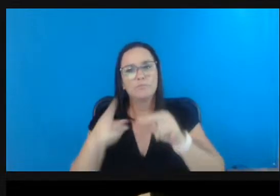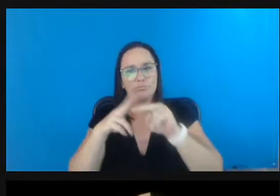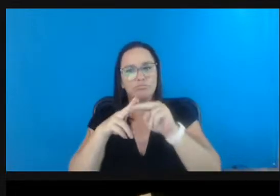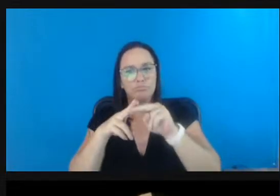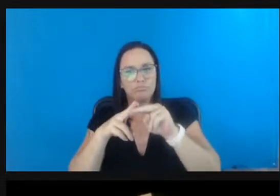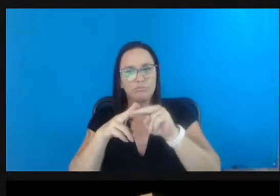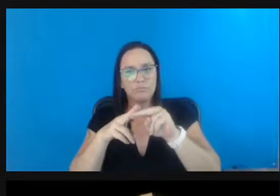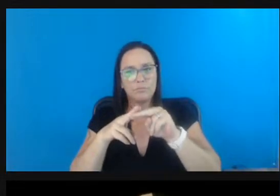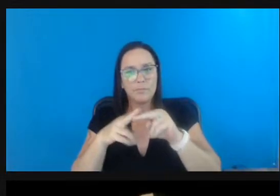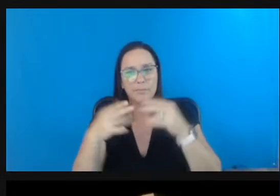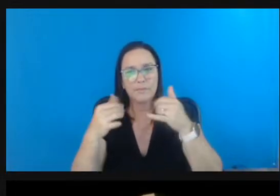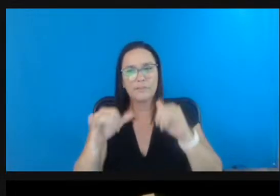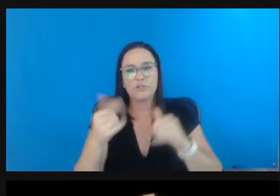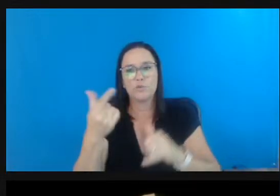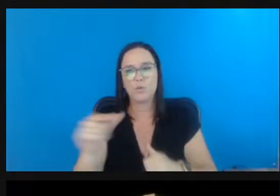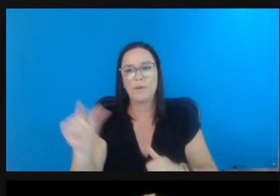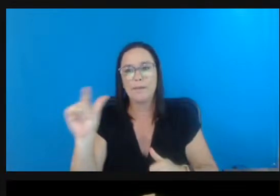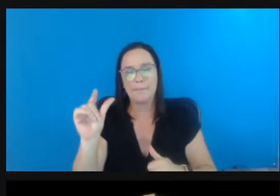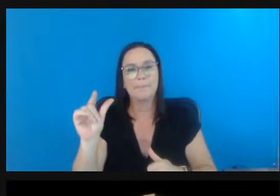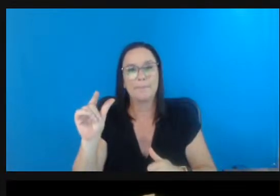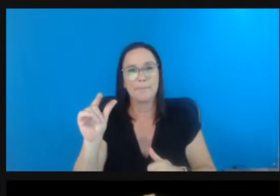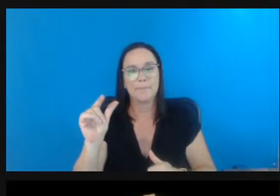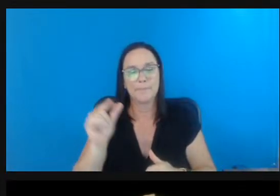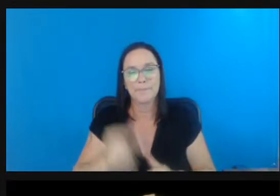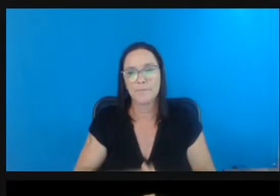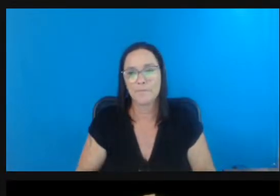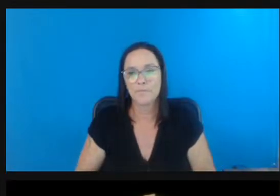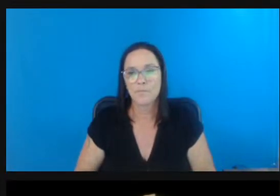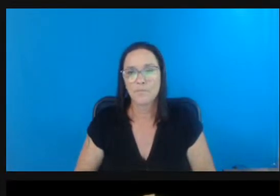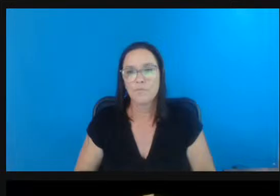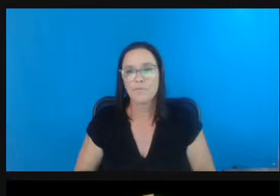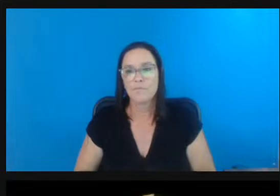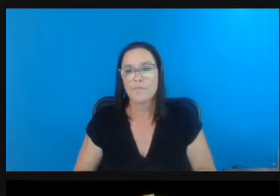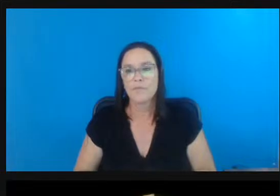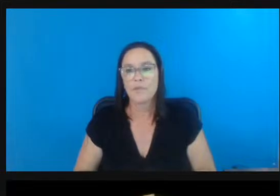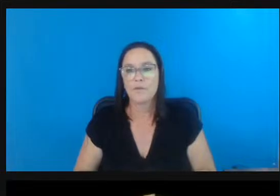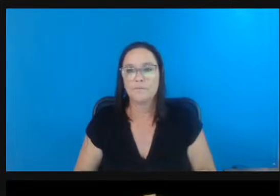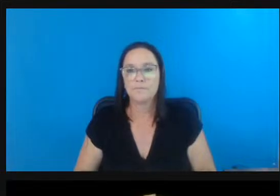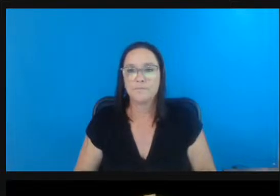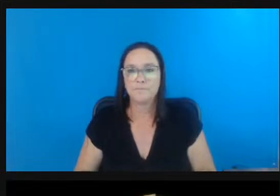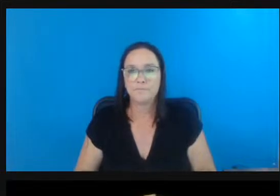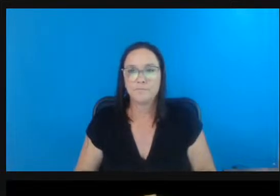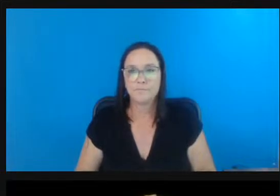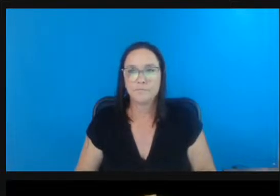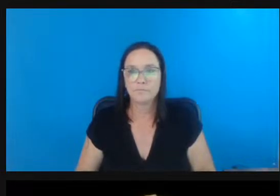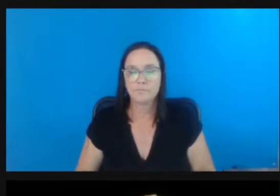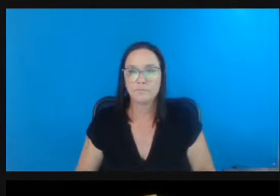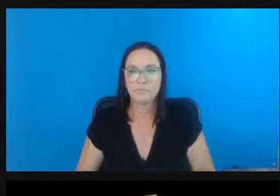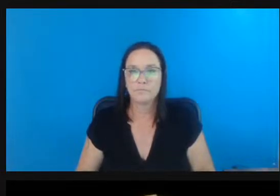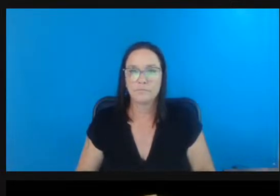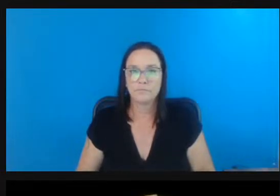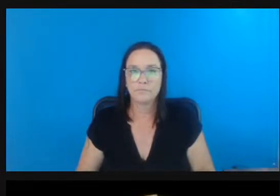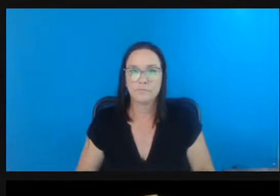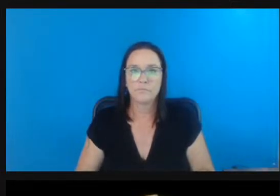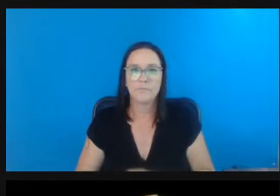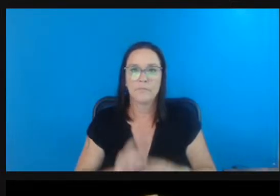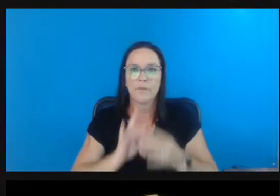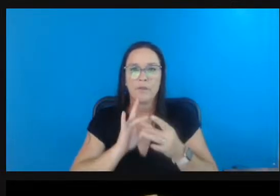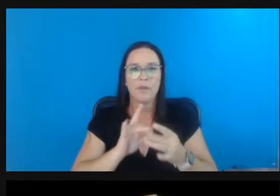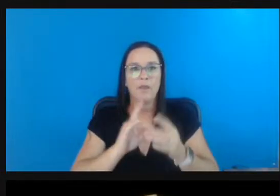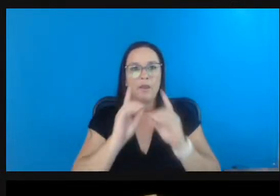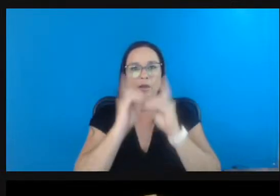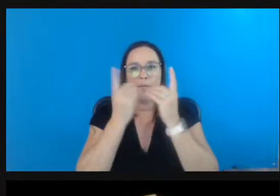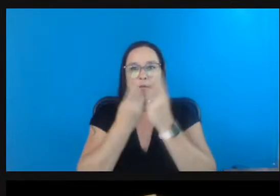greens. You can still see that we're in a clear, according to the Department of